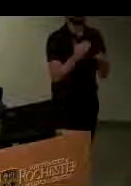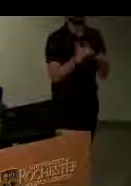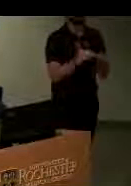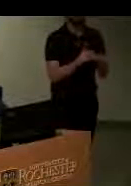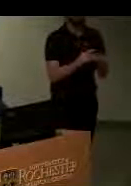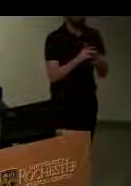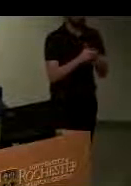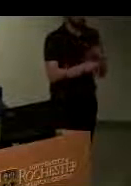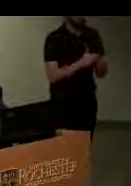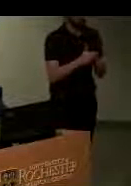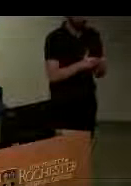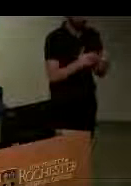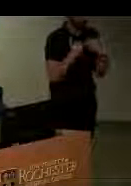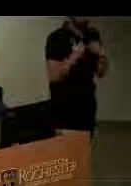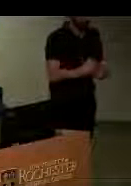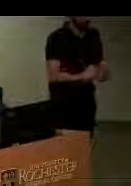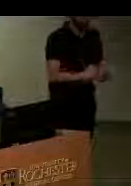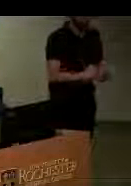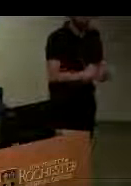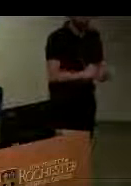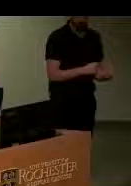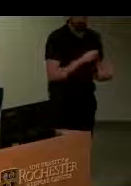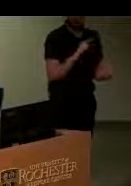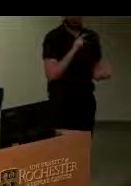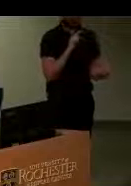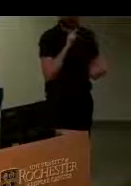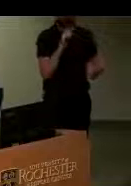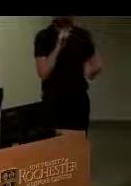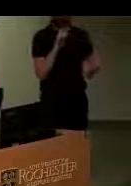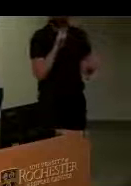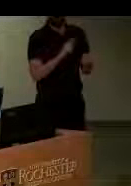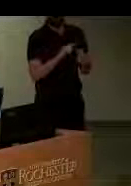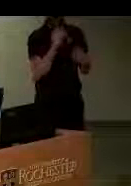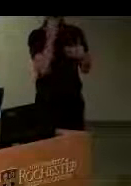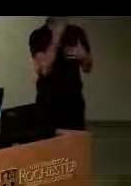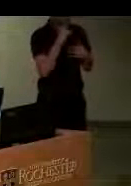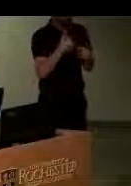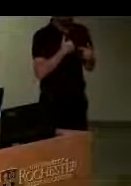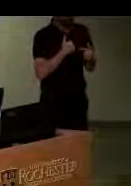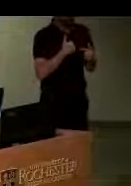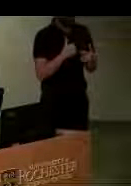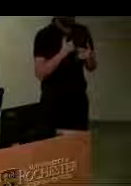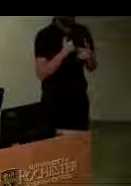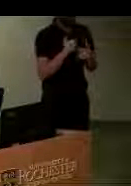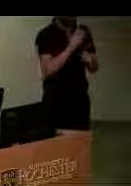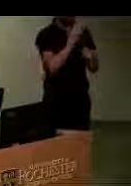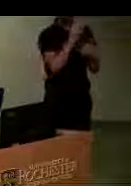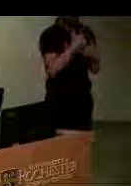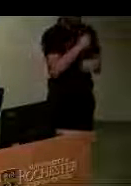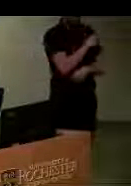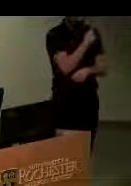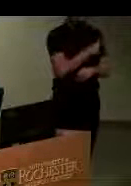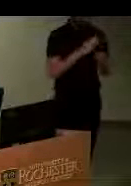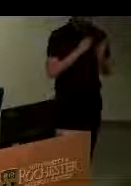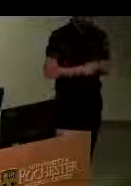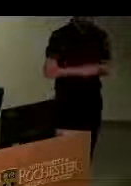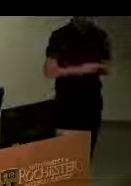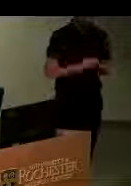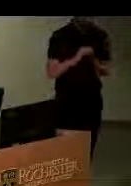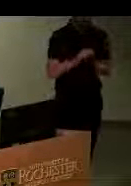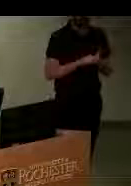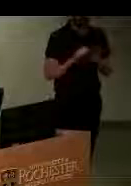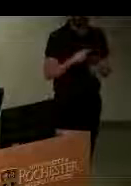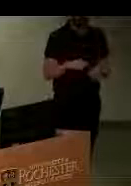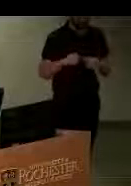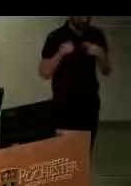health to I have an illness to I am a patient, I am a sick person, has been written about since